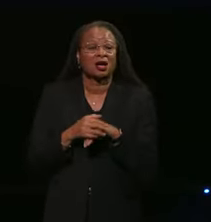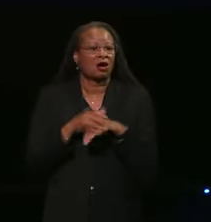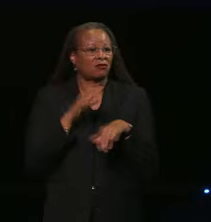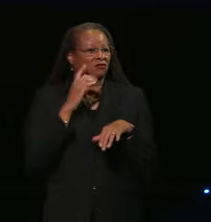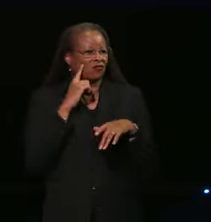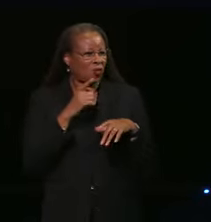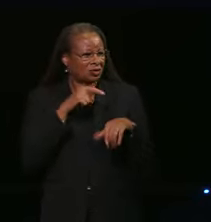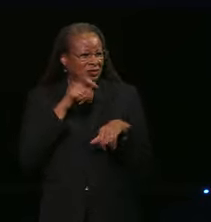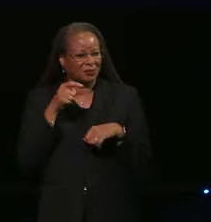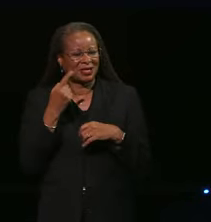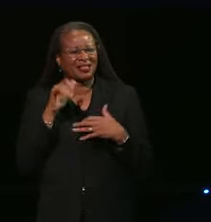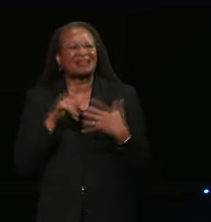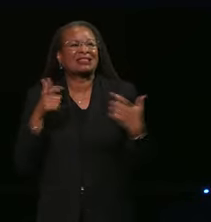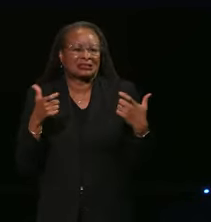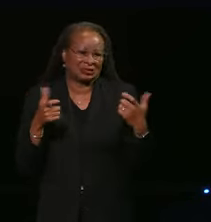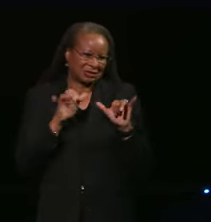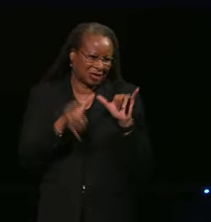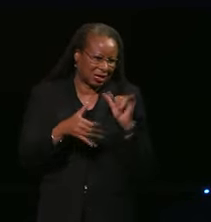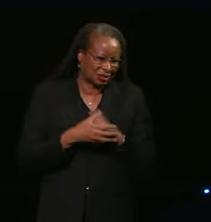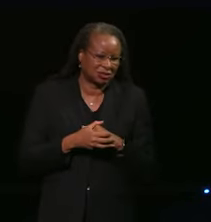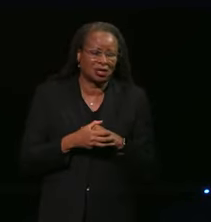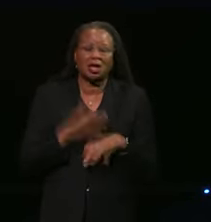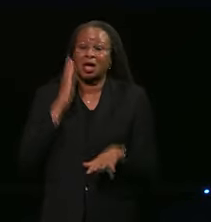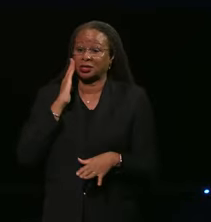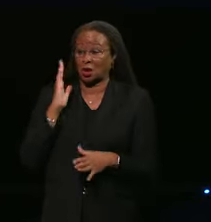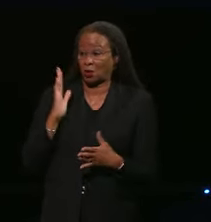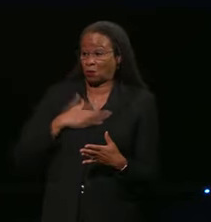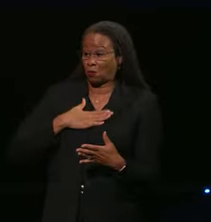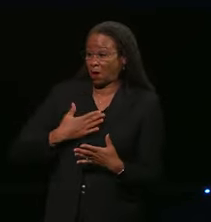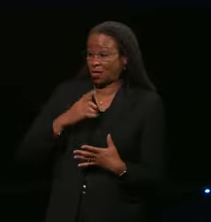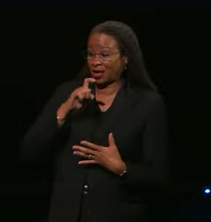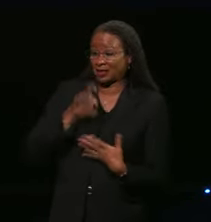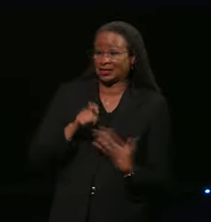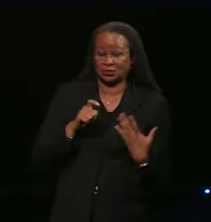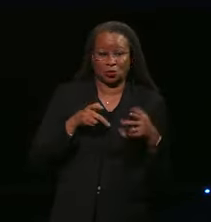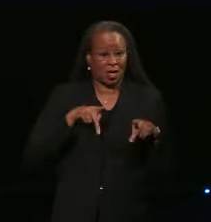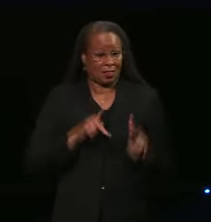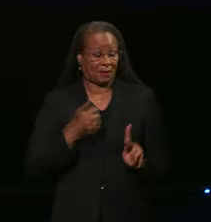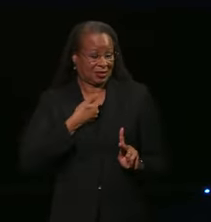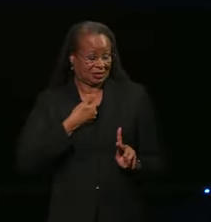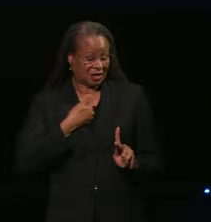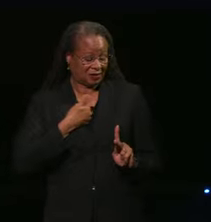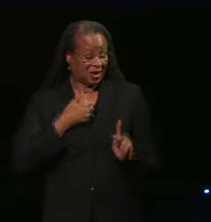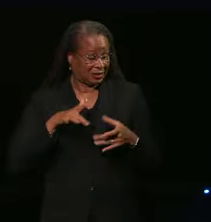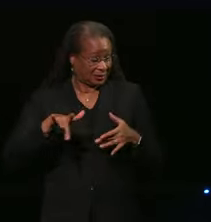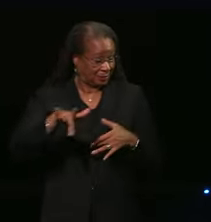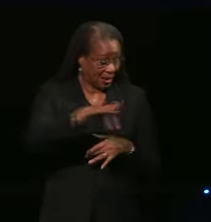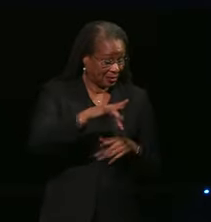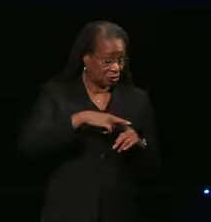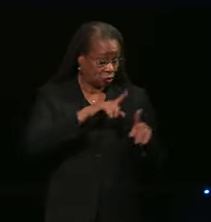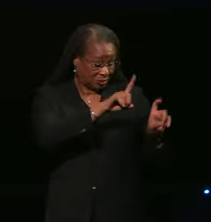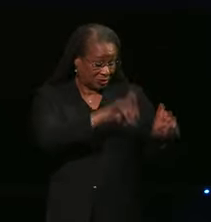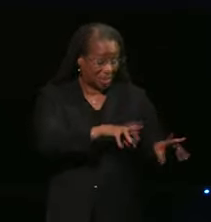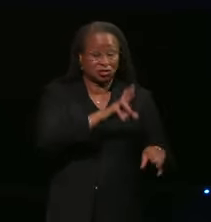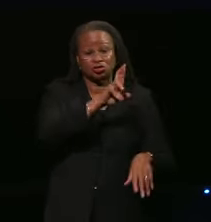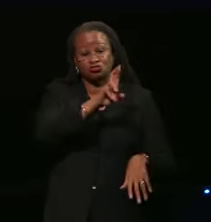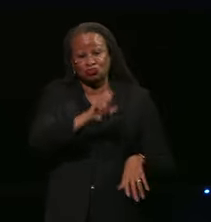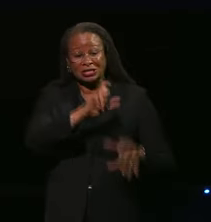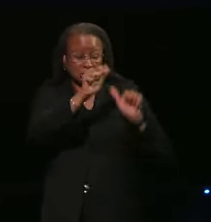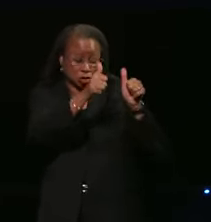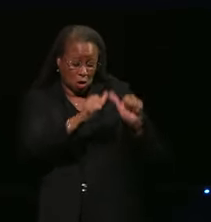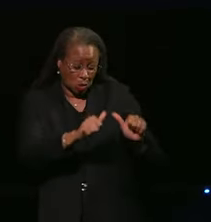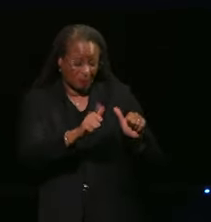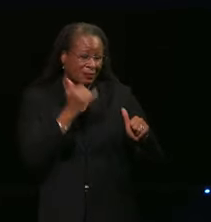this caliber. And I know that, well, I've got to allow myself space for us to test and resculpt just in